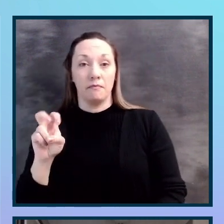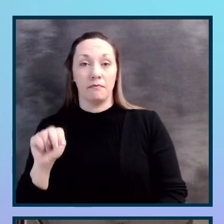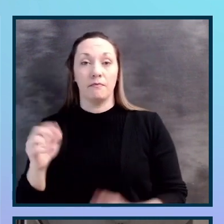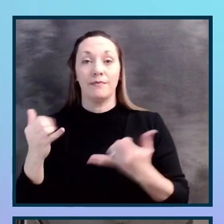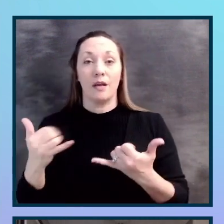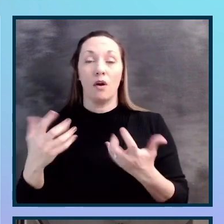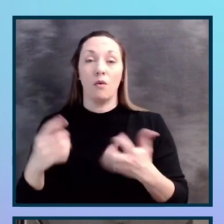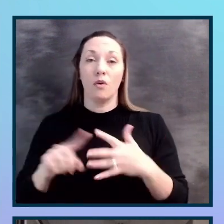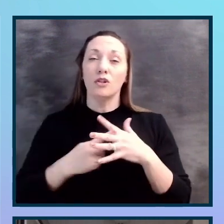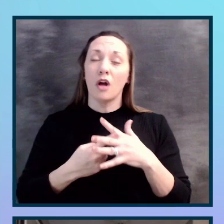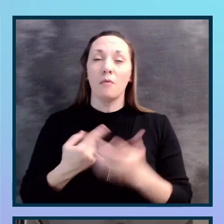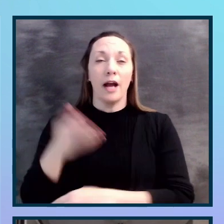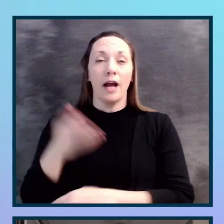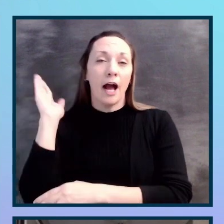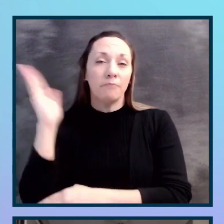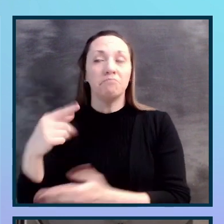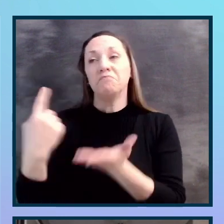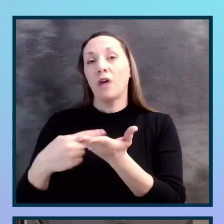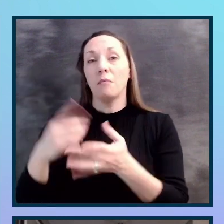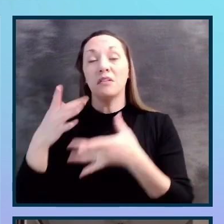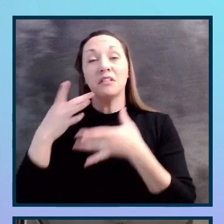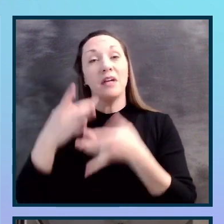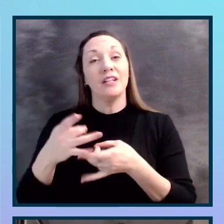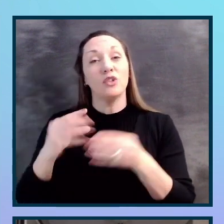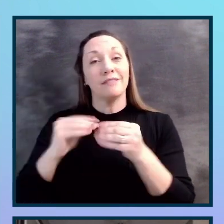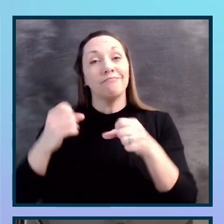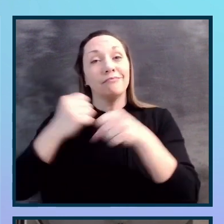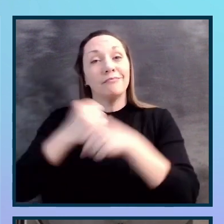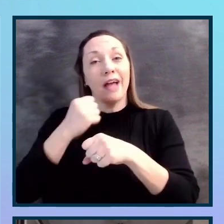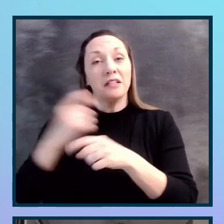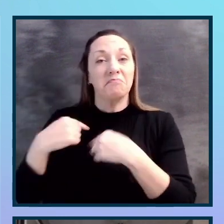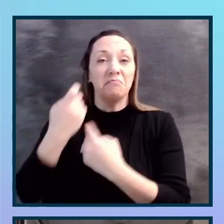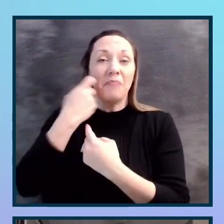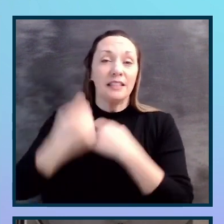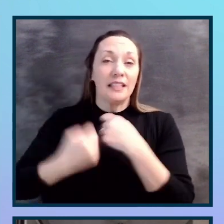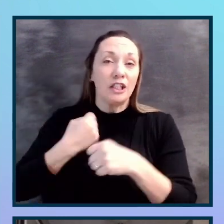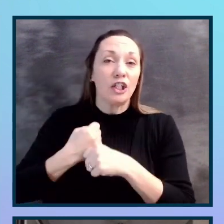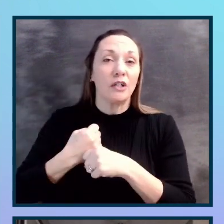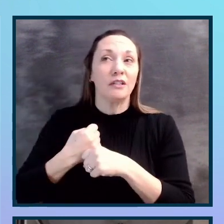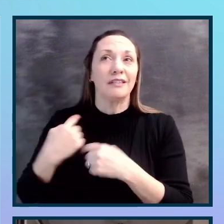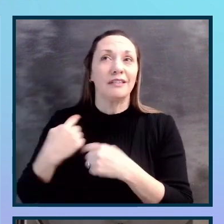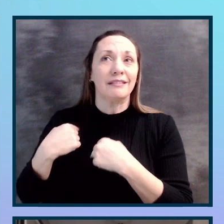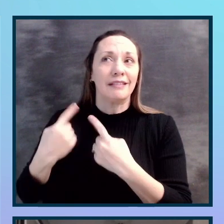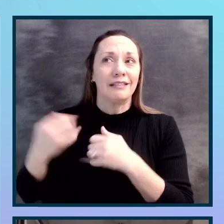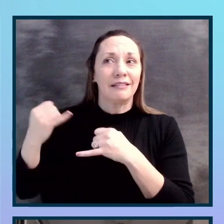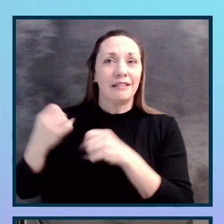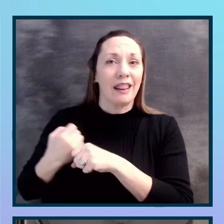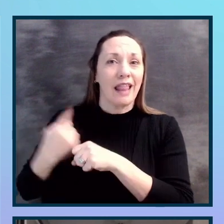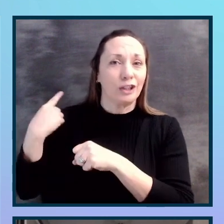talk by talking about some interesting stats that we've had in the past year since we last gave a What's New talk in AxeCon last